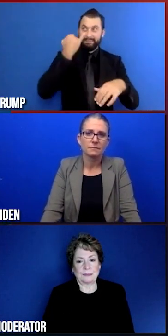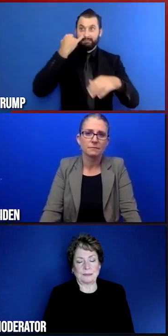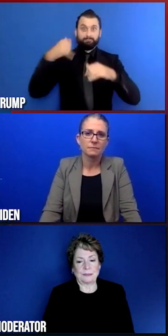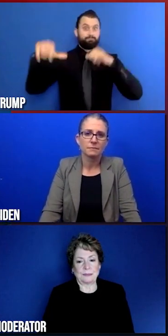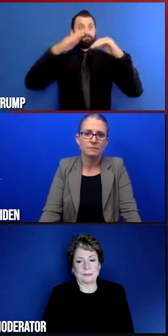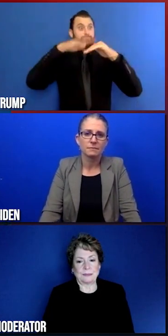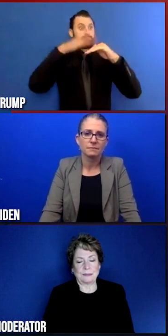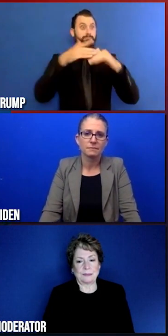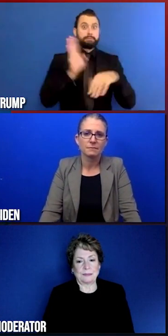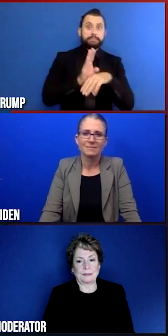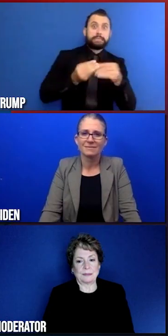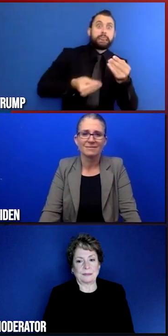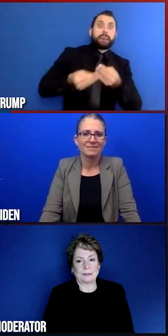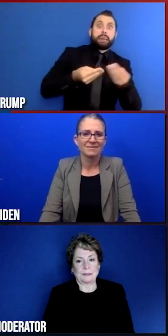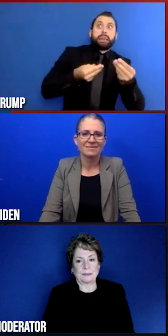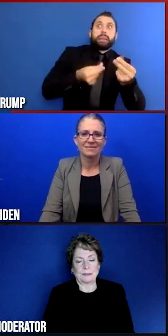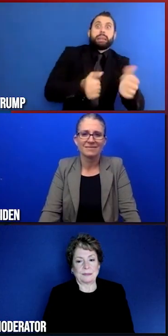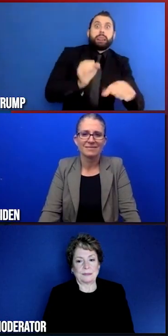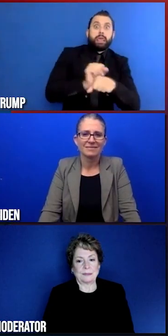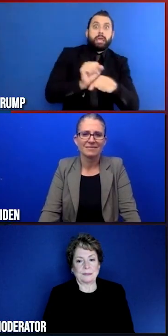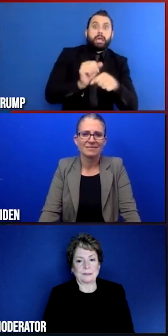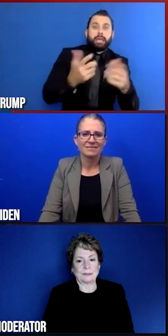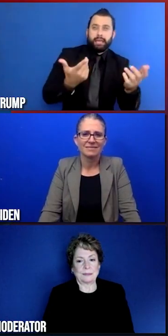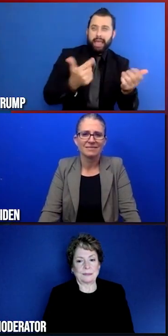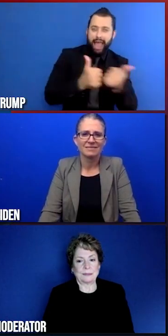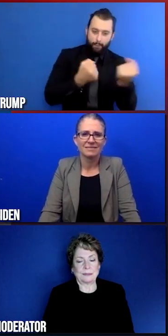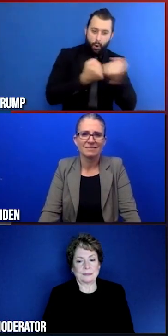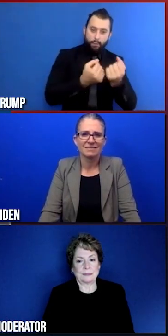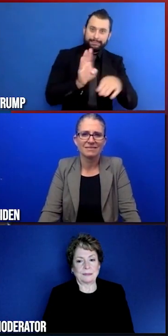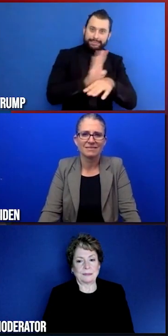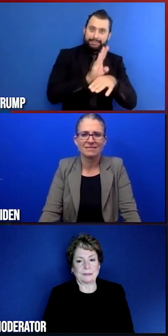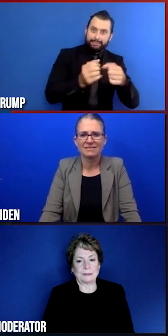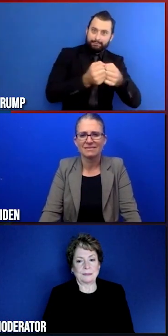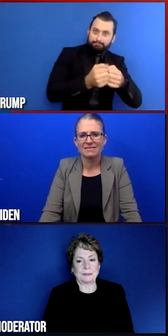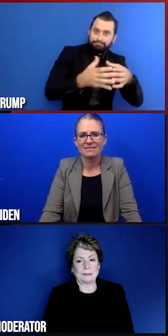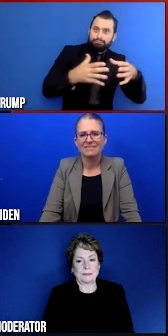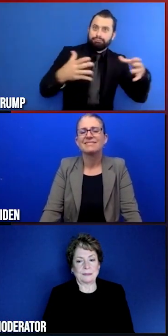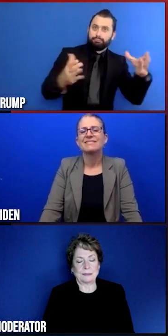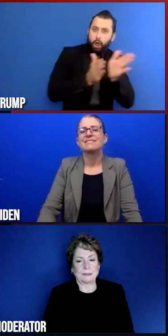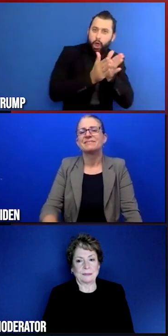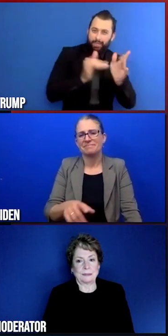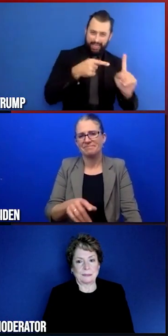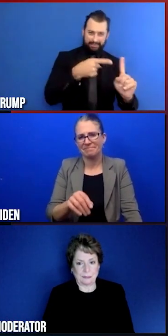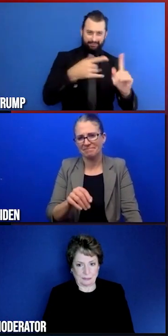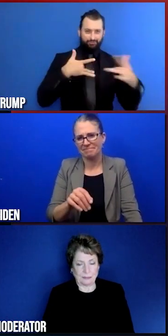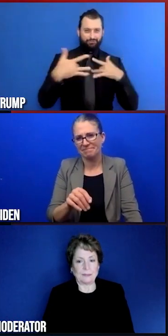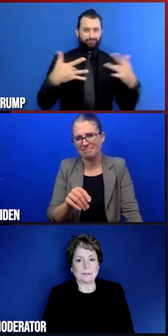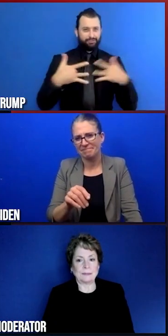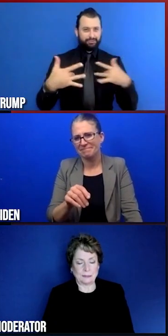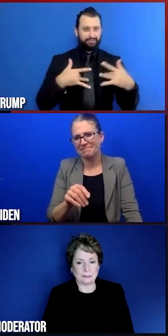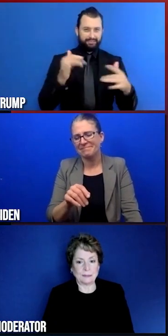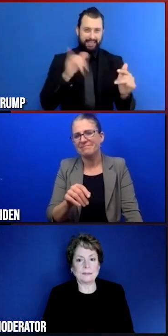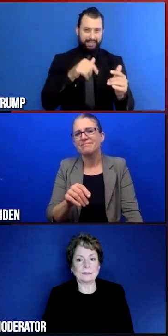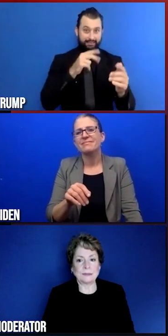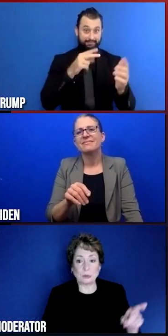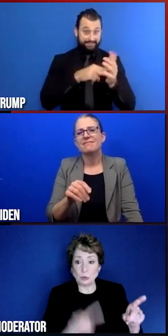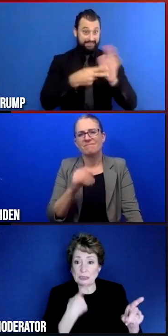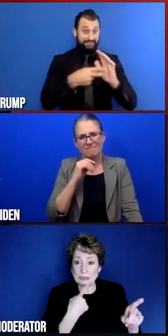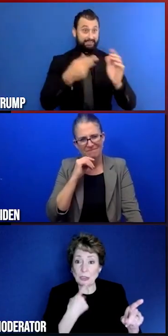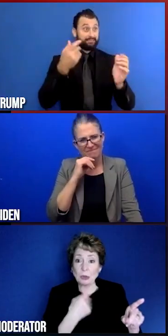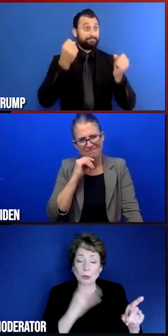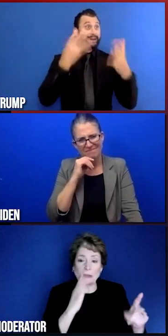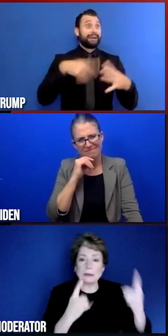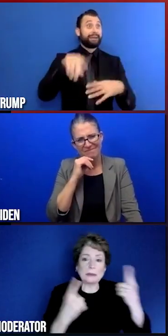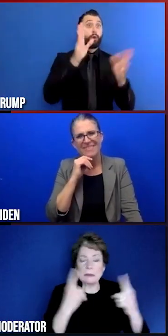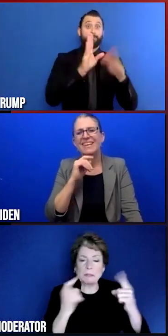do that, these small businesses fire many of their employees. You said very recently you would consider raising the federal minimum wage to $15 an hour.